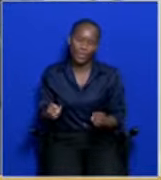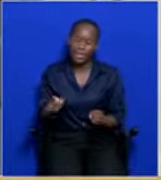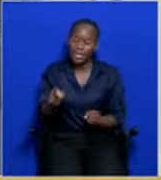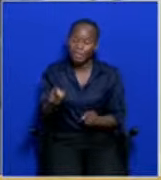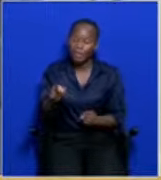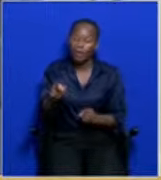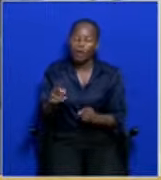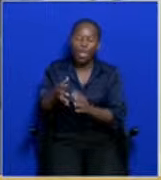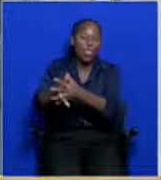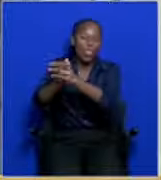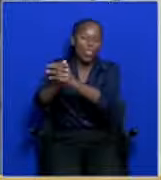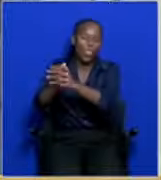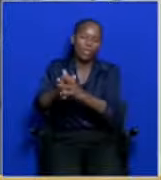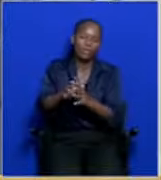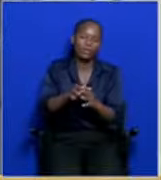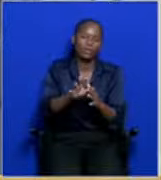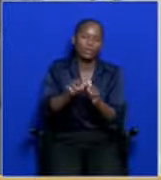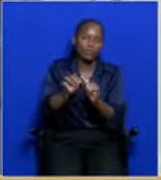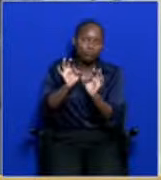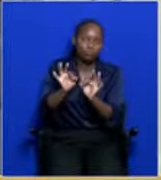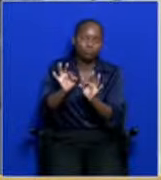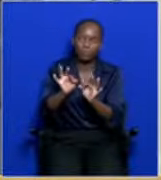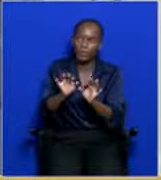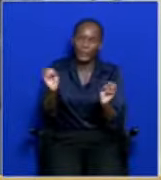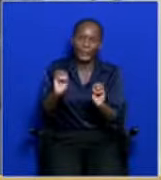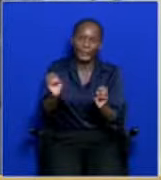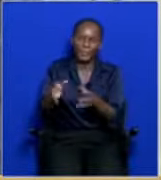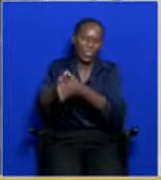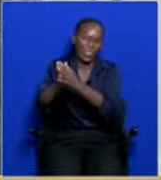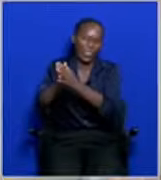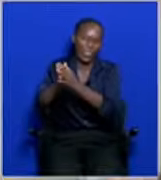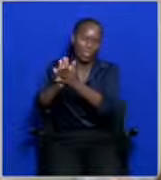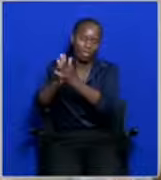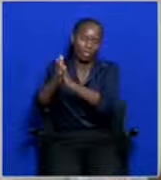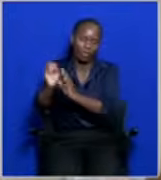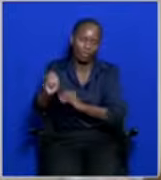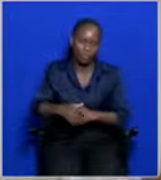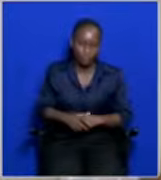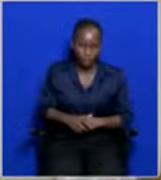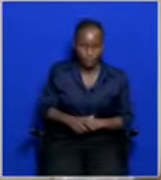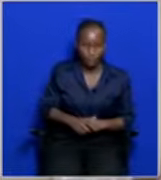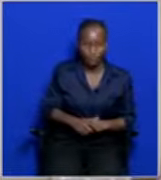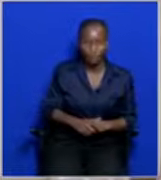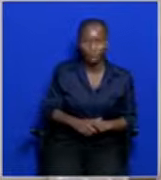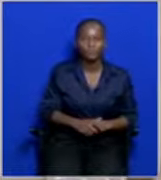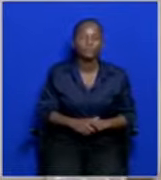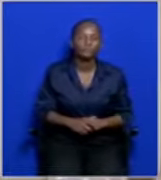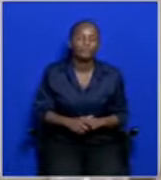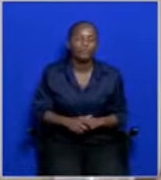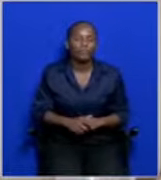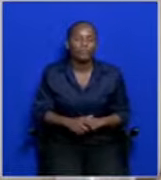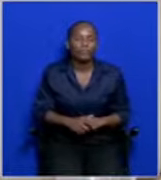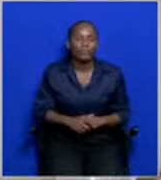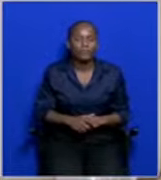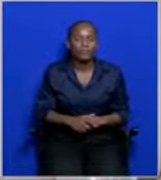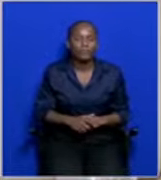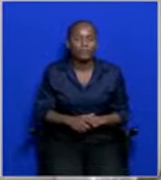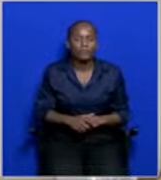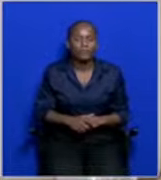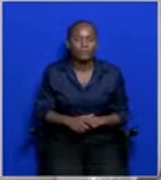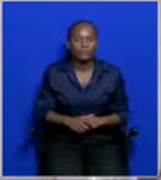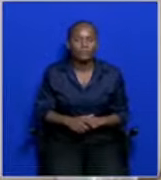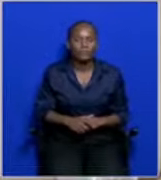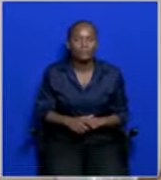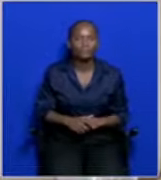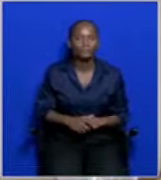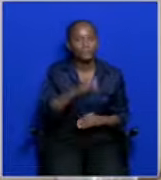If I can follow up on that, what power do you have to compel somebody like Brigadier